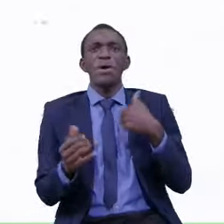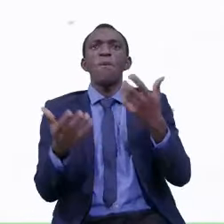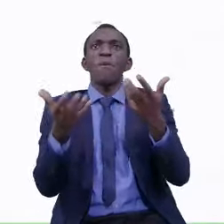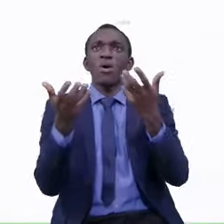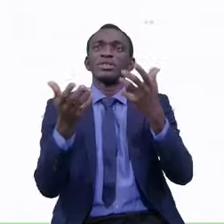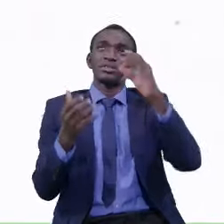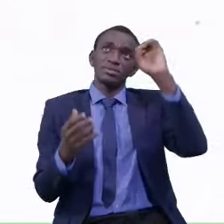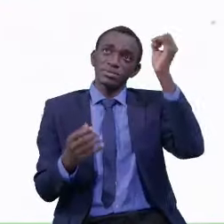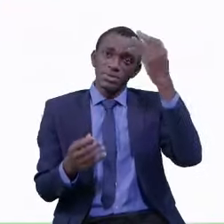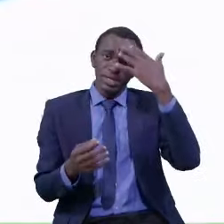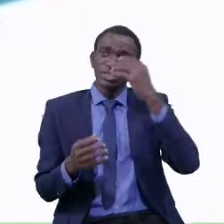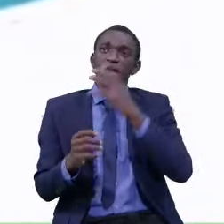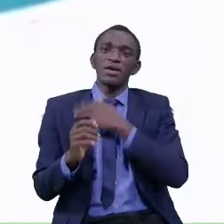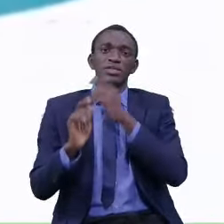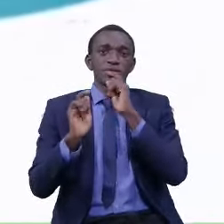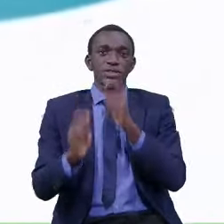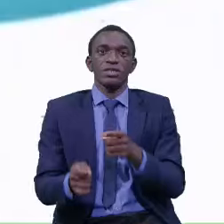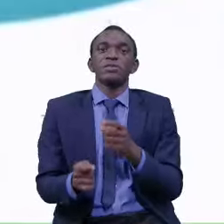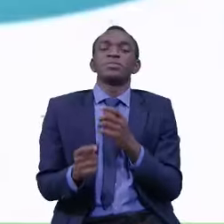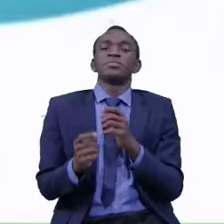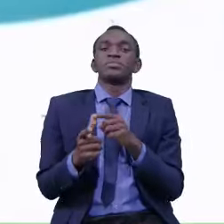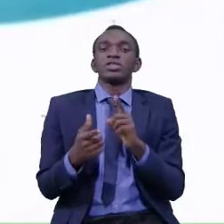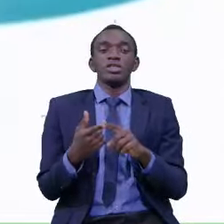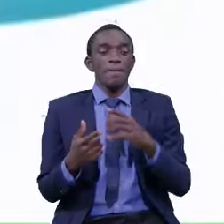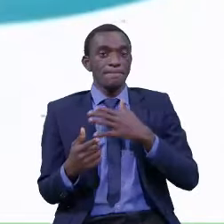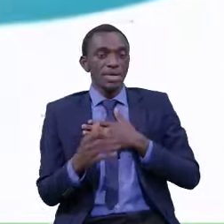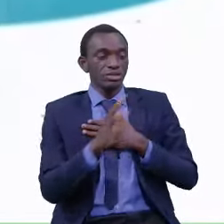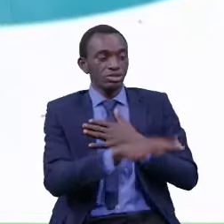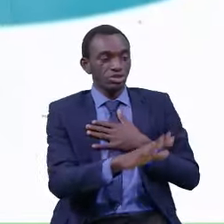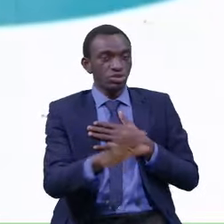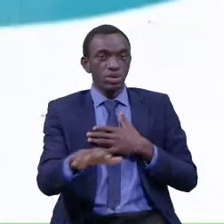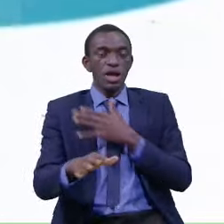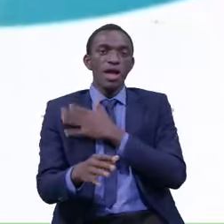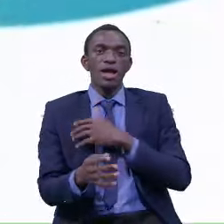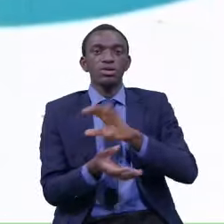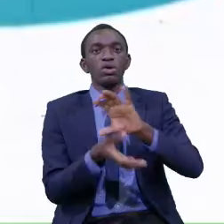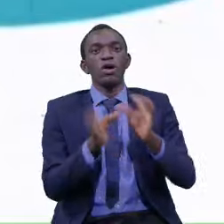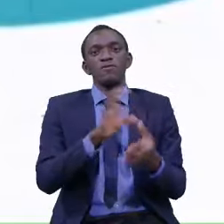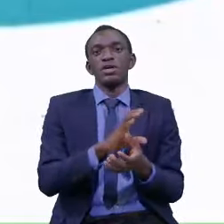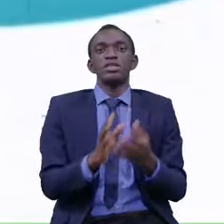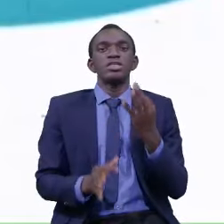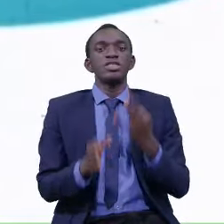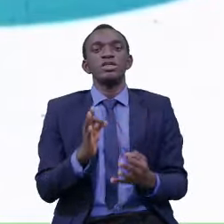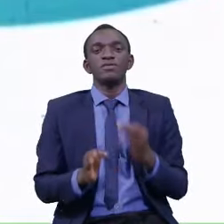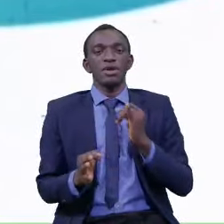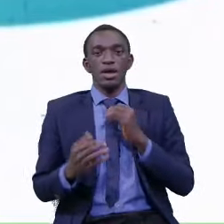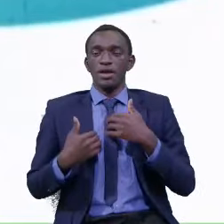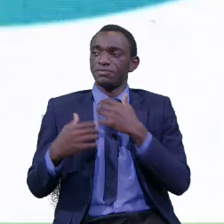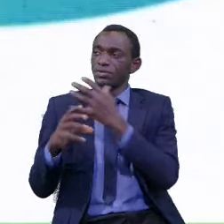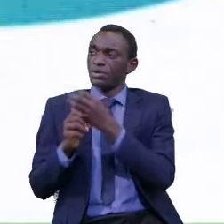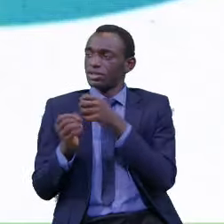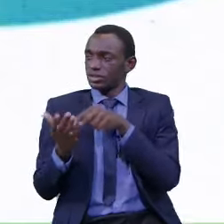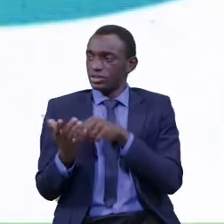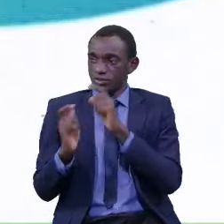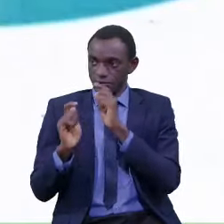your children, to my converts, if you have got it as a gift, why don't you teach your